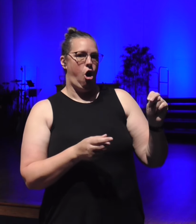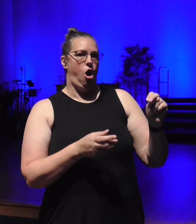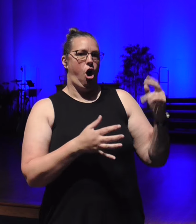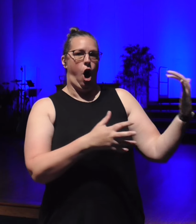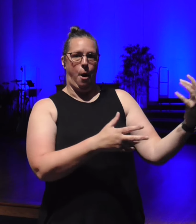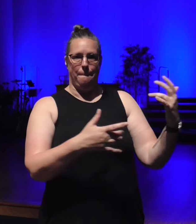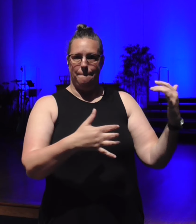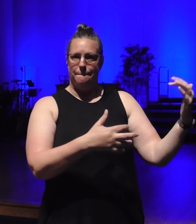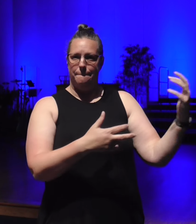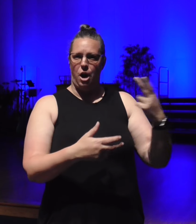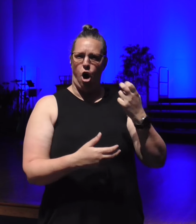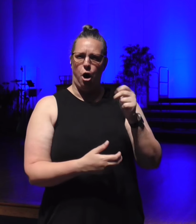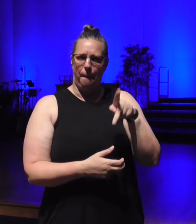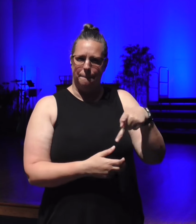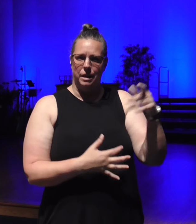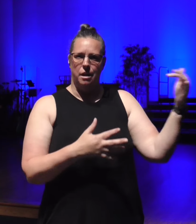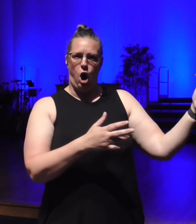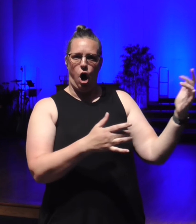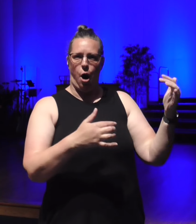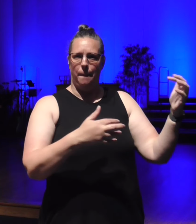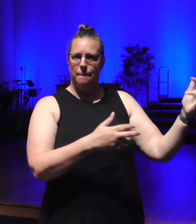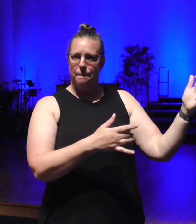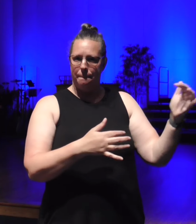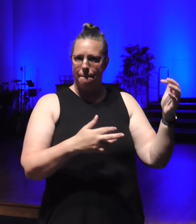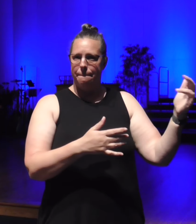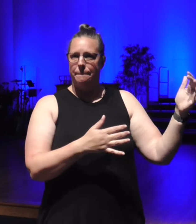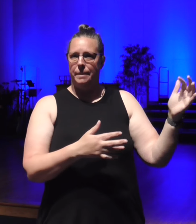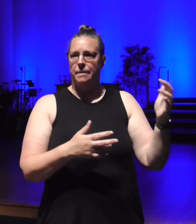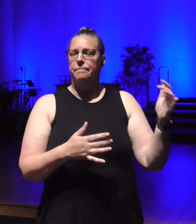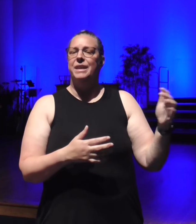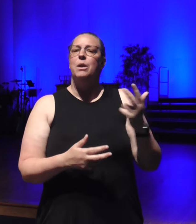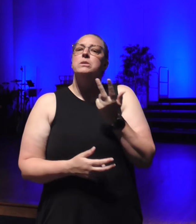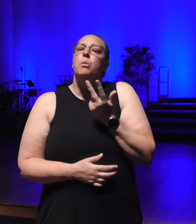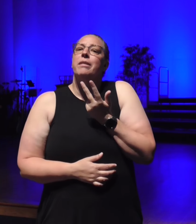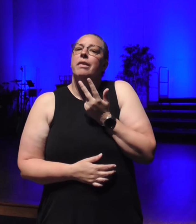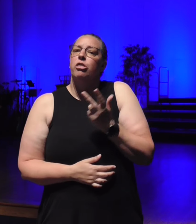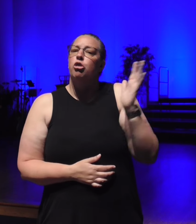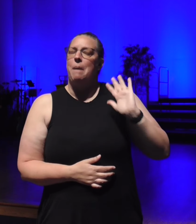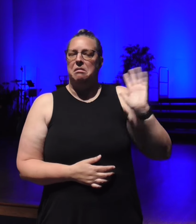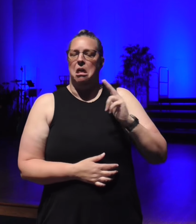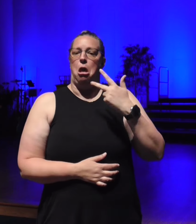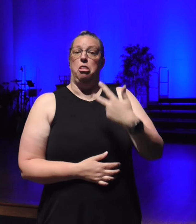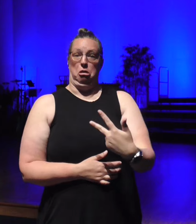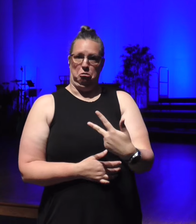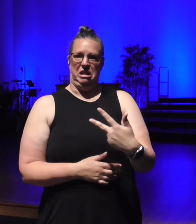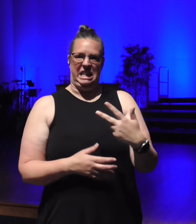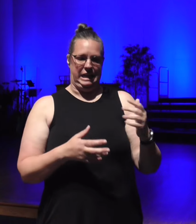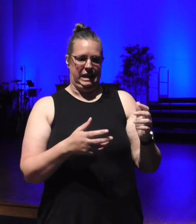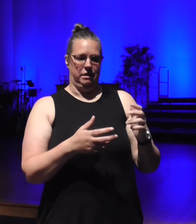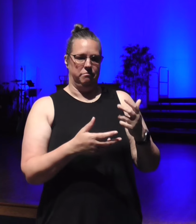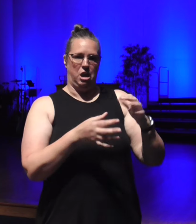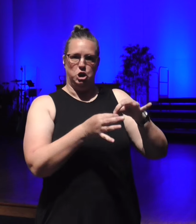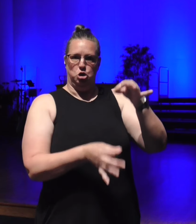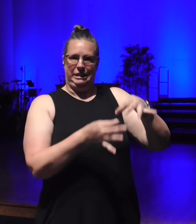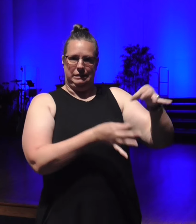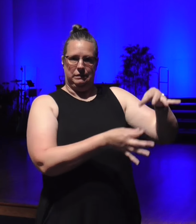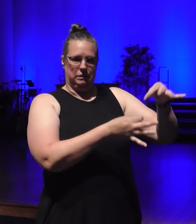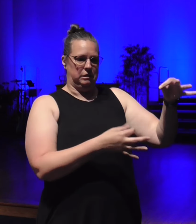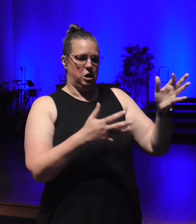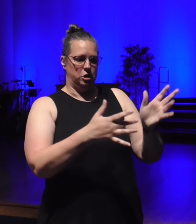3 strings that was passively played by the wind, a wind harp. And in the Romantic